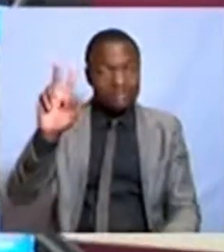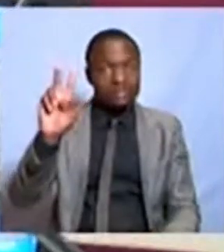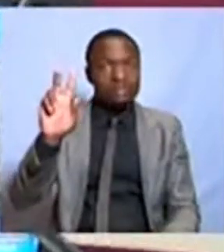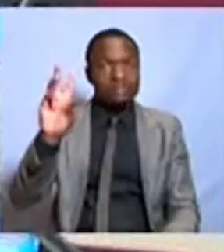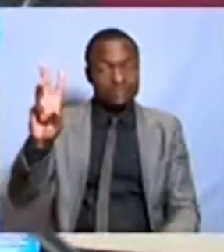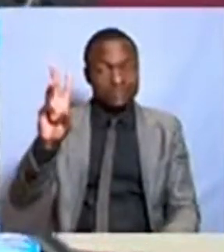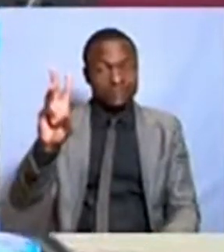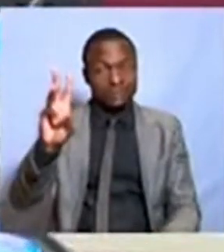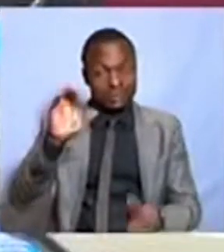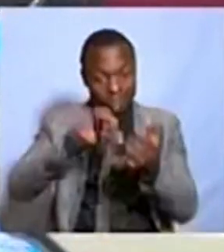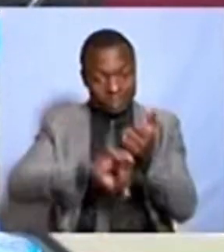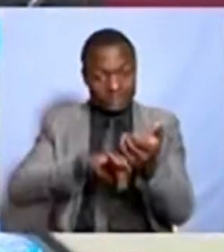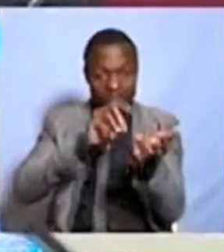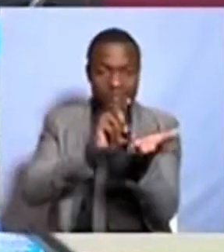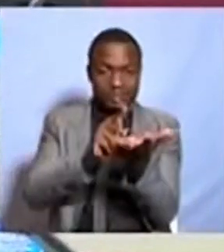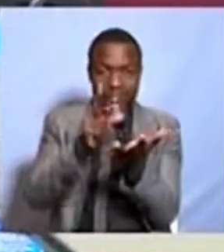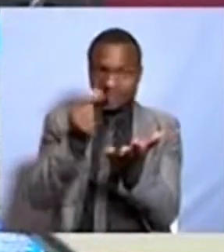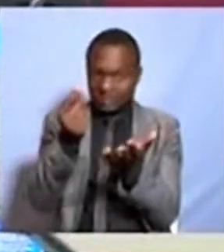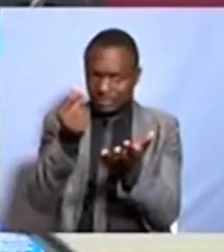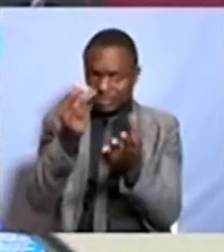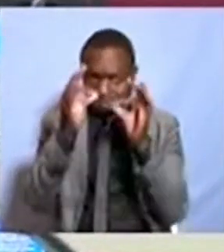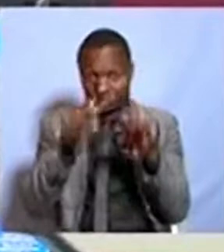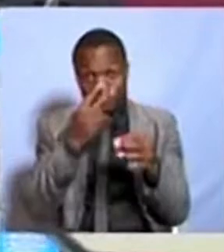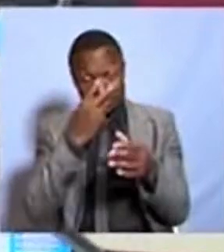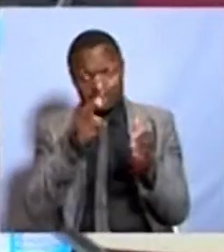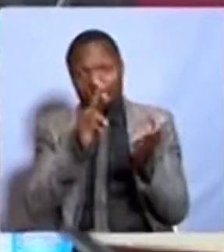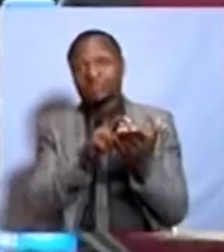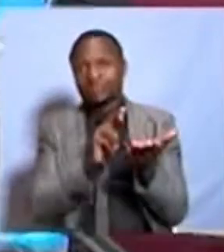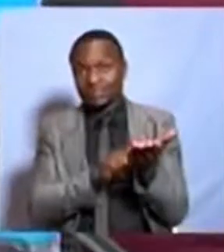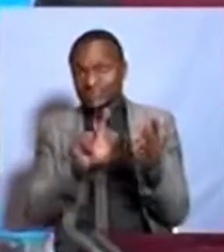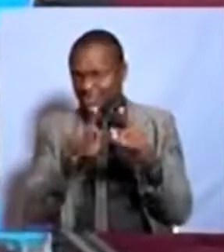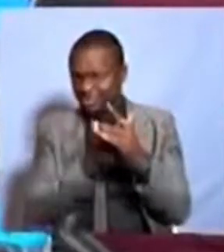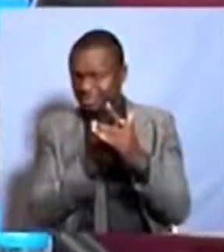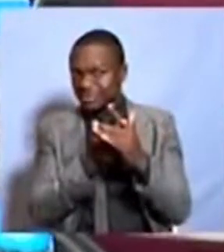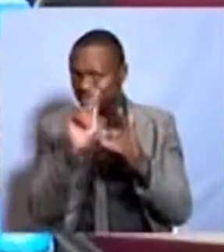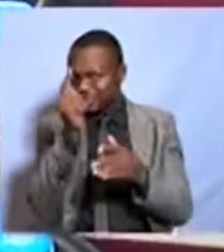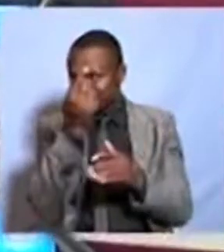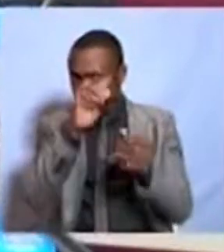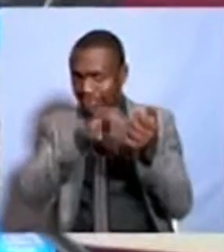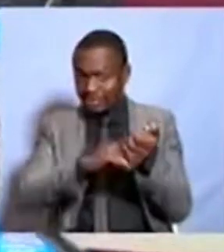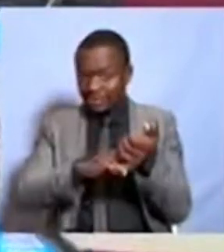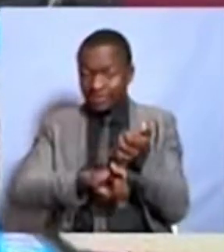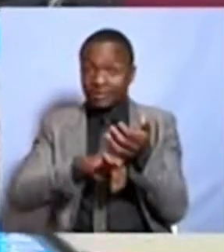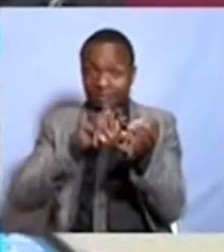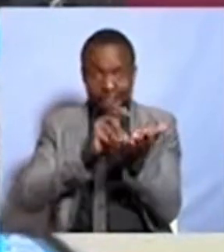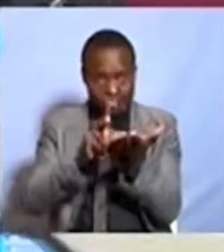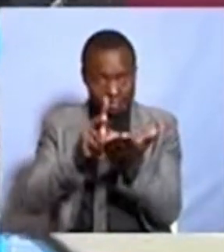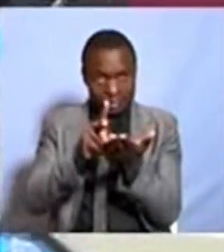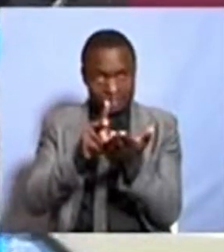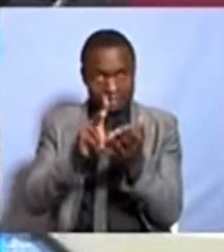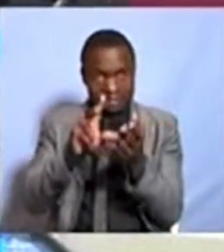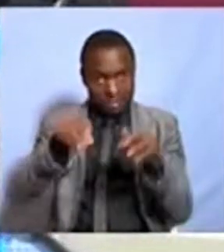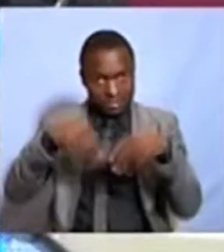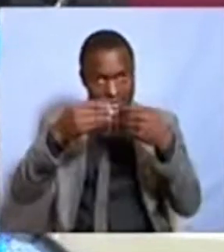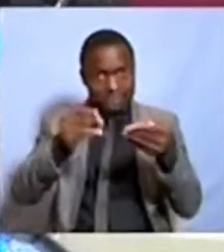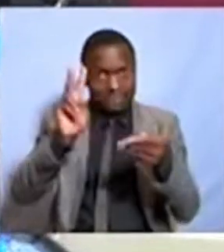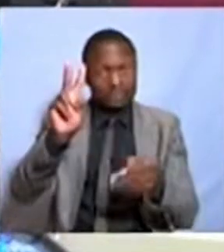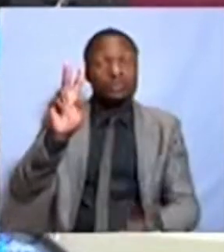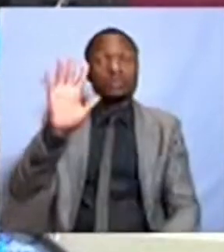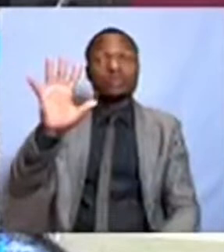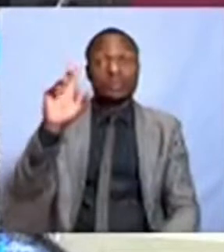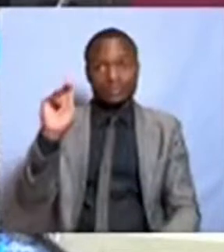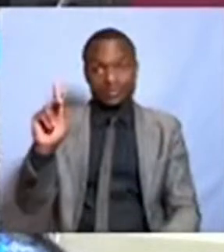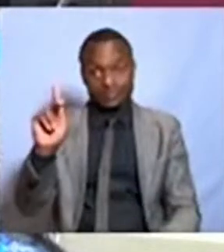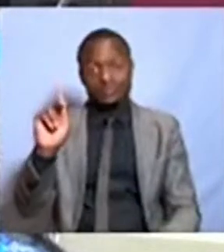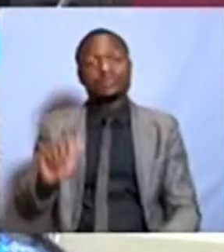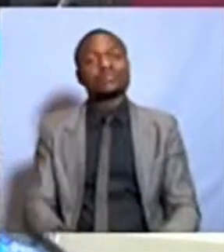cash transfer, in the guidelines, when you look at it, we started, the very first cash transfer that was there was going for 25 kwacha, which